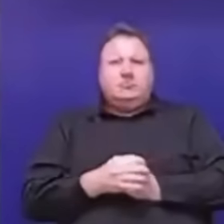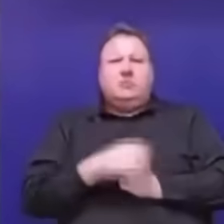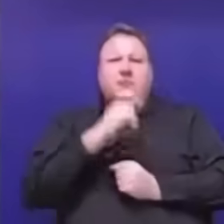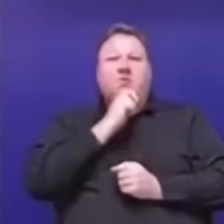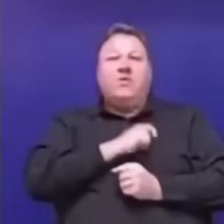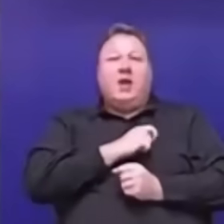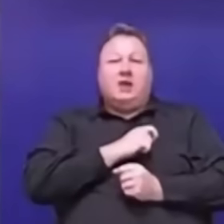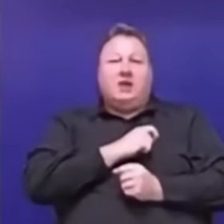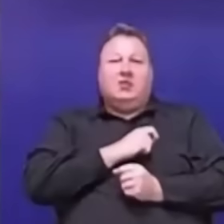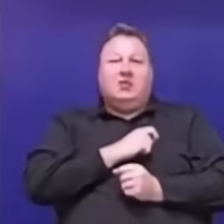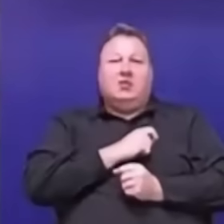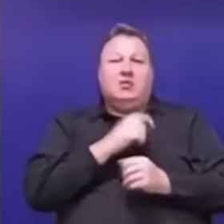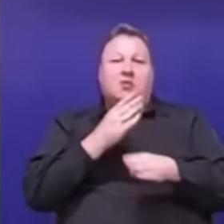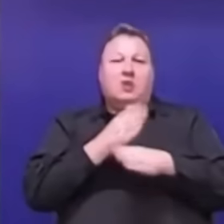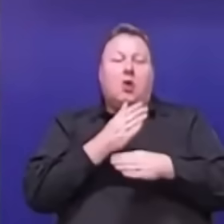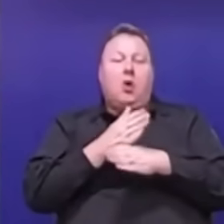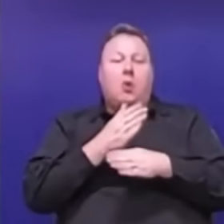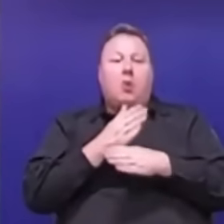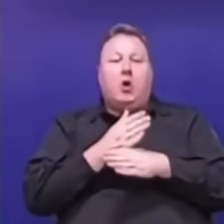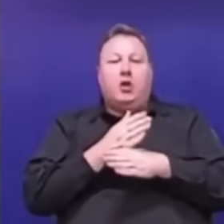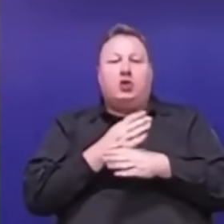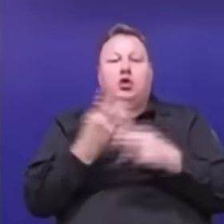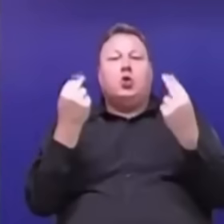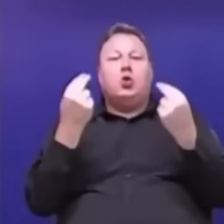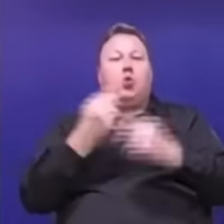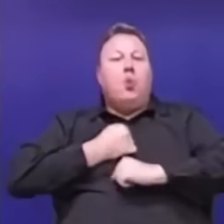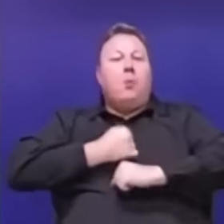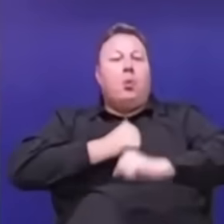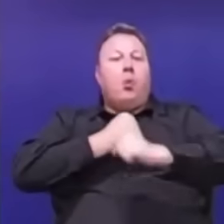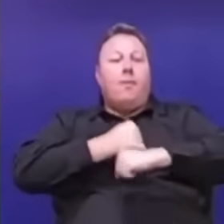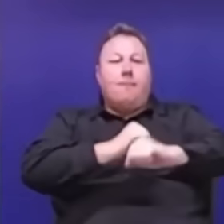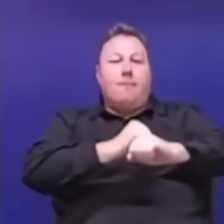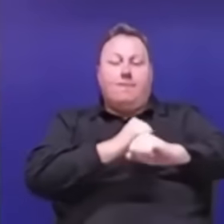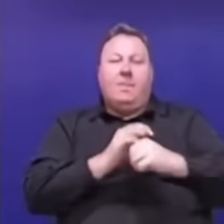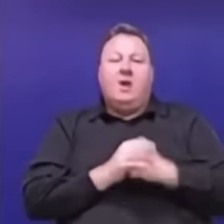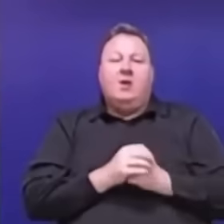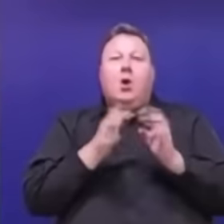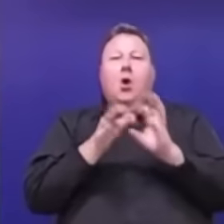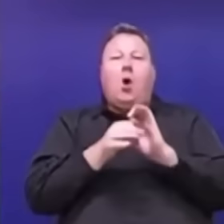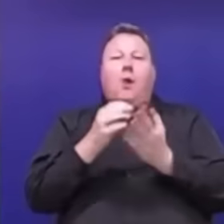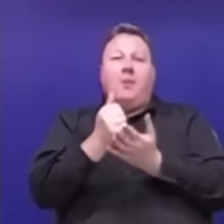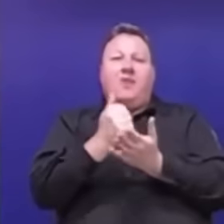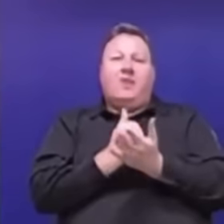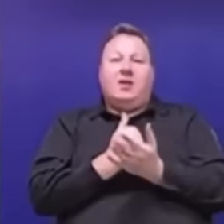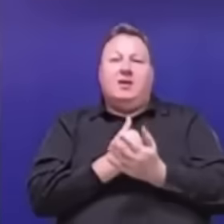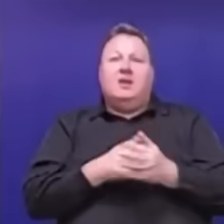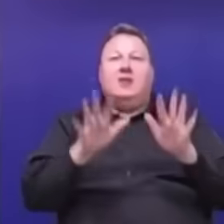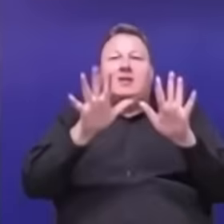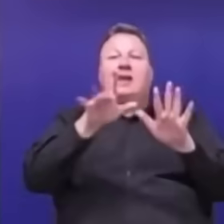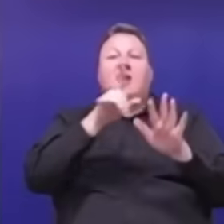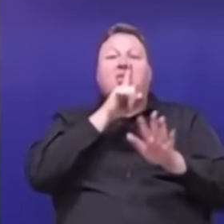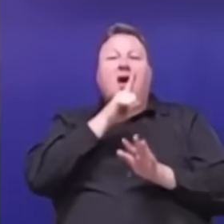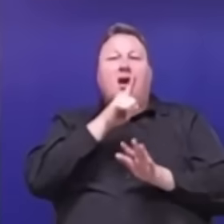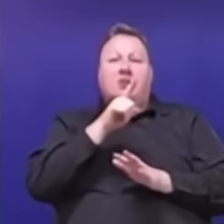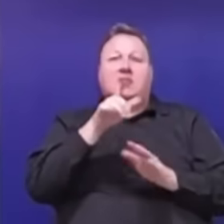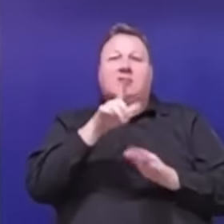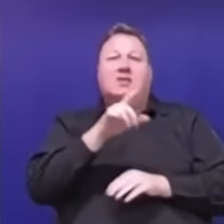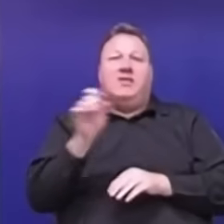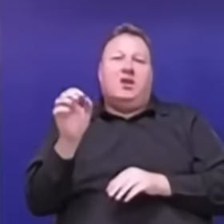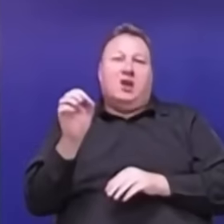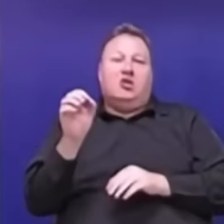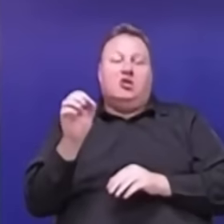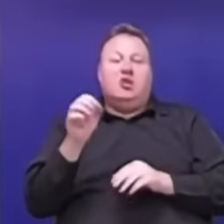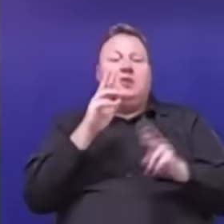fact, under Operation New Broom that I launched last year, Home Affairs conducted an incredible 10,700